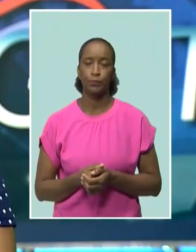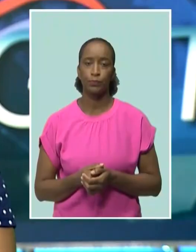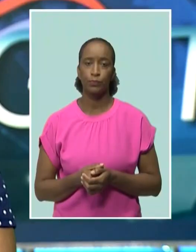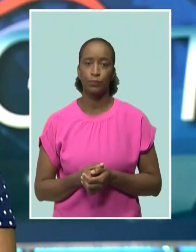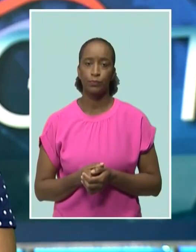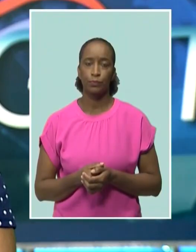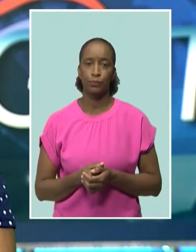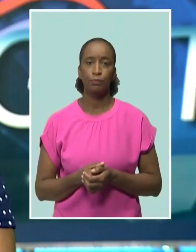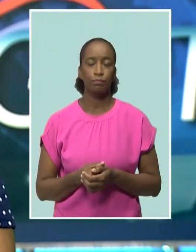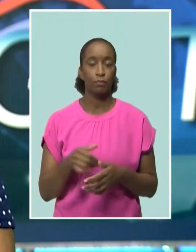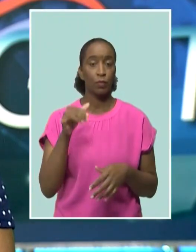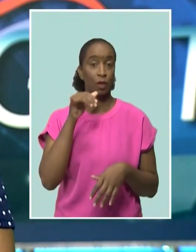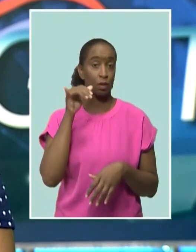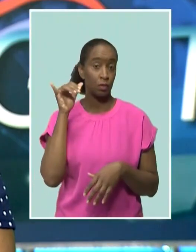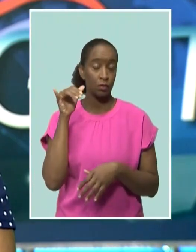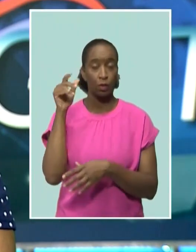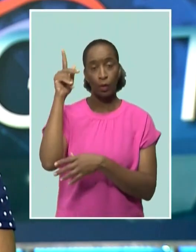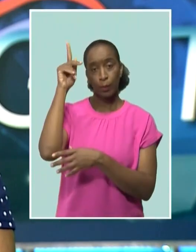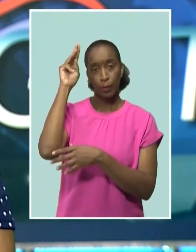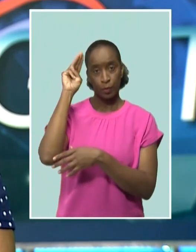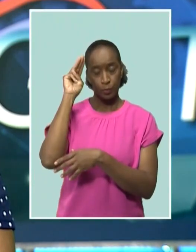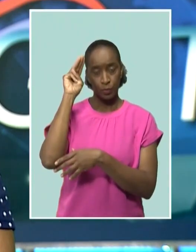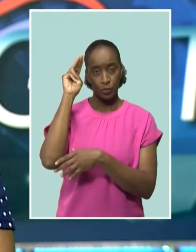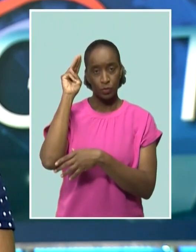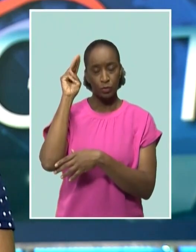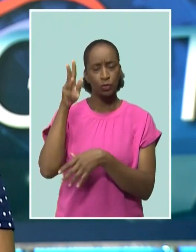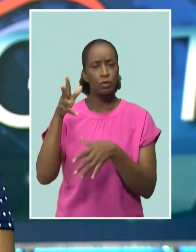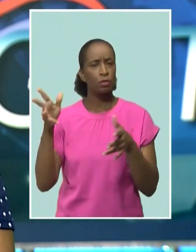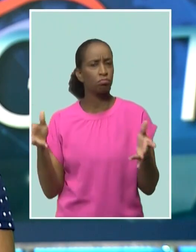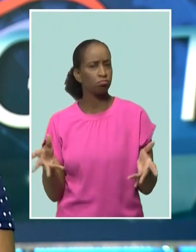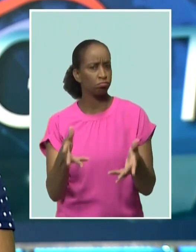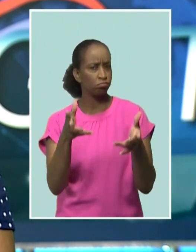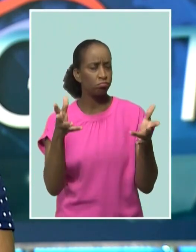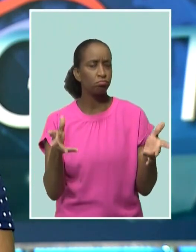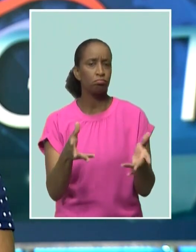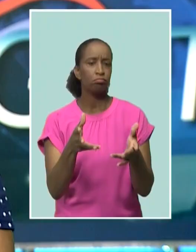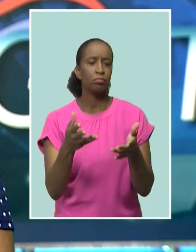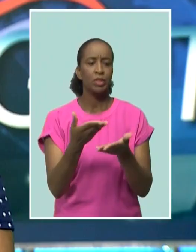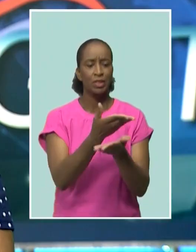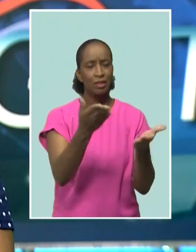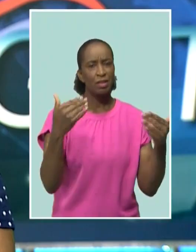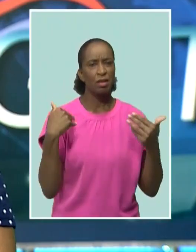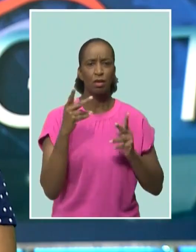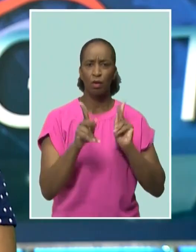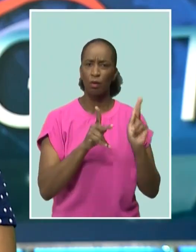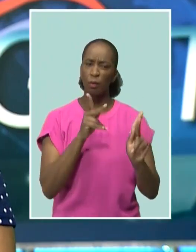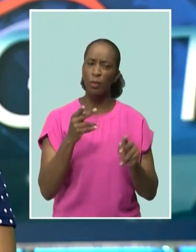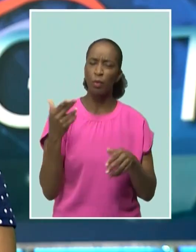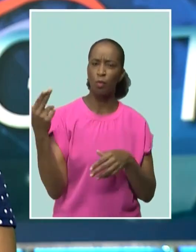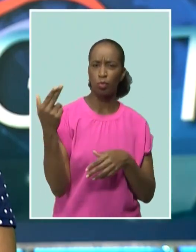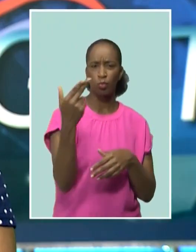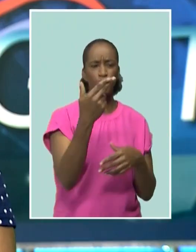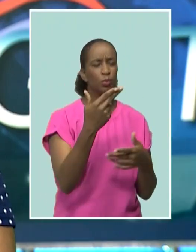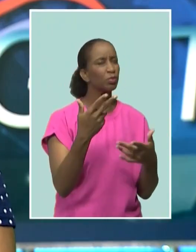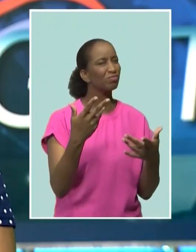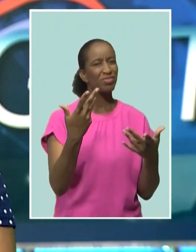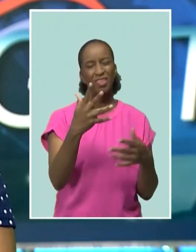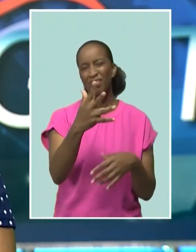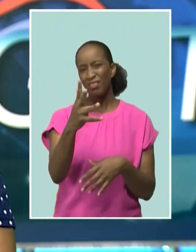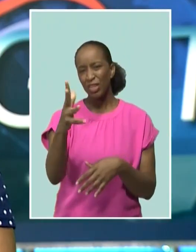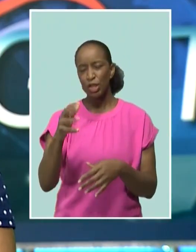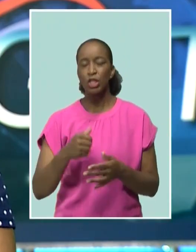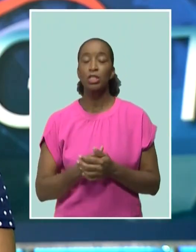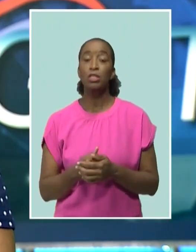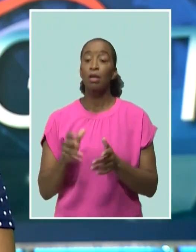Well, just yesterday, Prime Minister Motley called for the youth of the nation to put down the illegal guns. She also urged the older folk